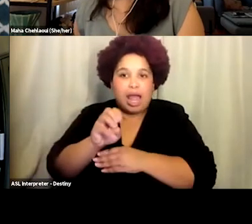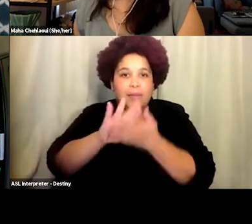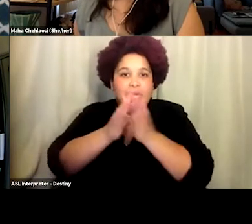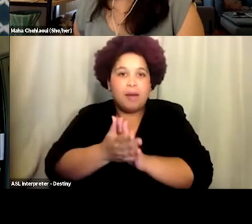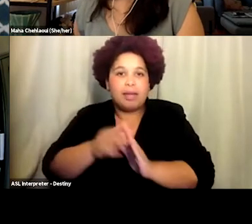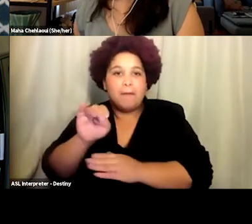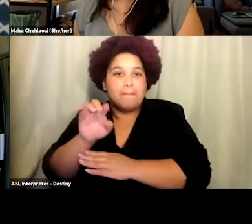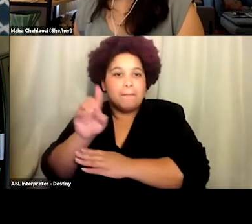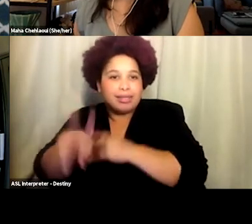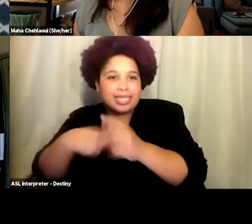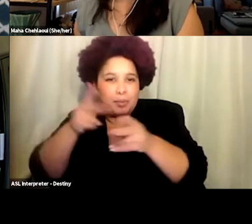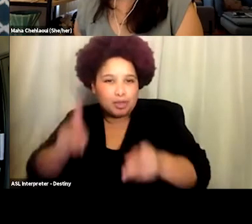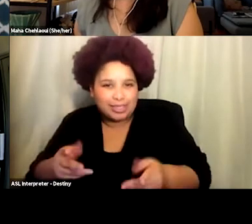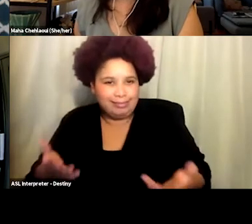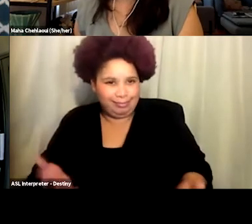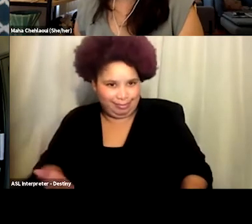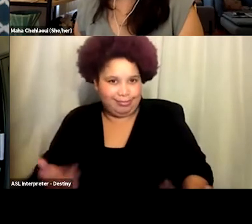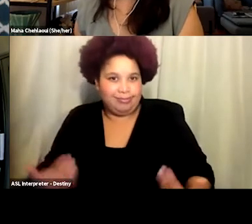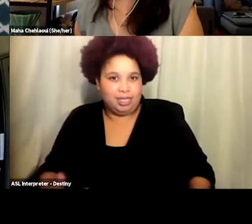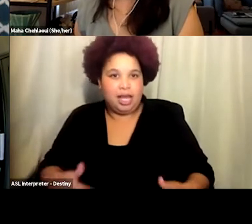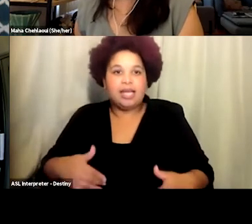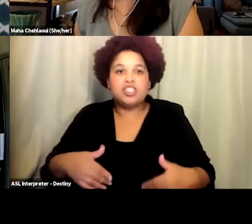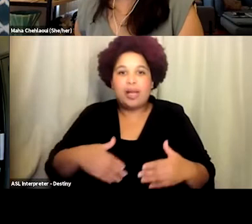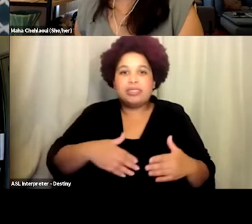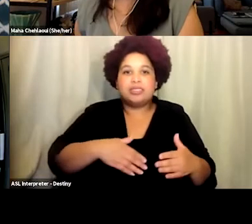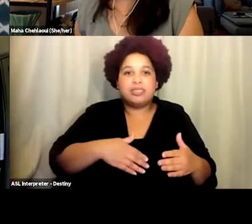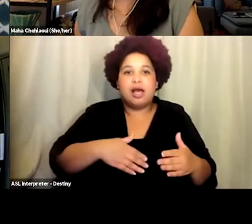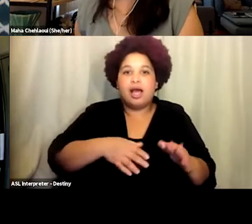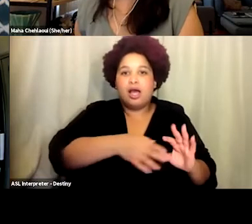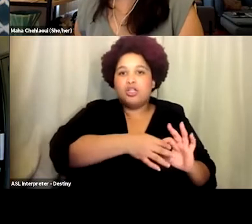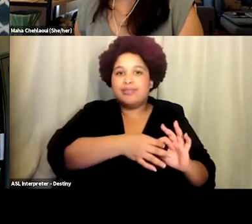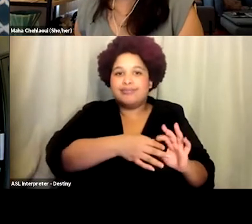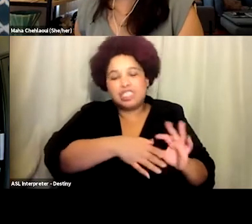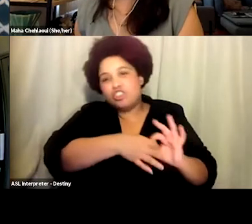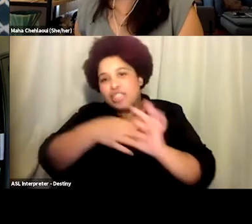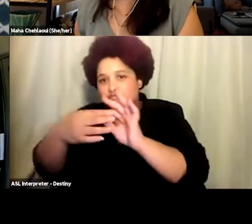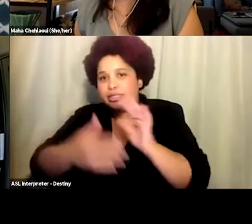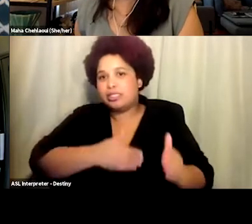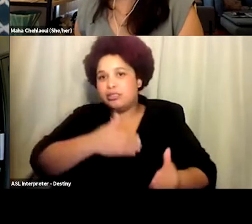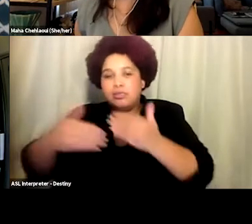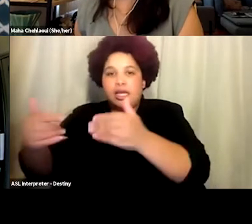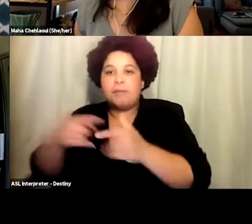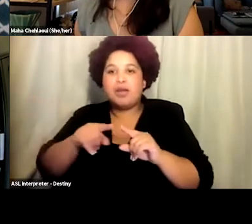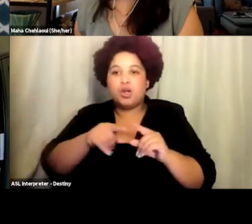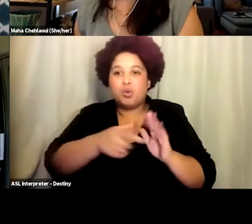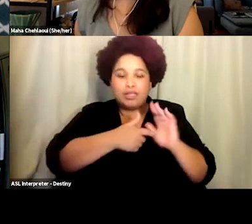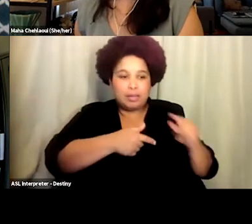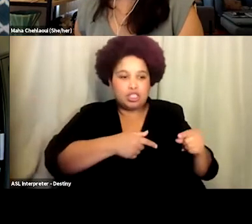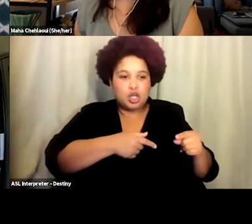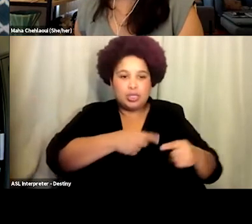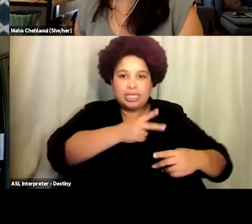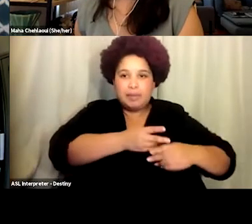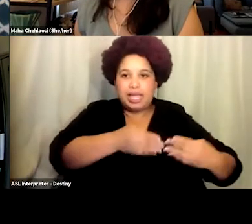Bond person. So there is a trajectory, but it does take creators of, and it takes gatekeepers saying, no, I need this